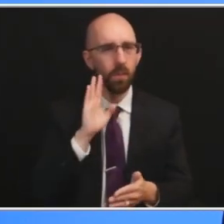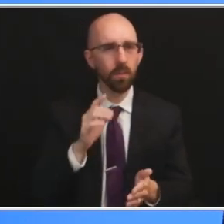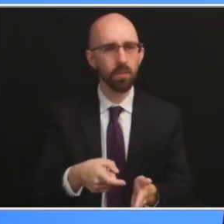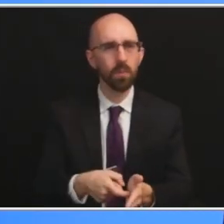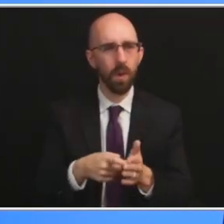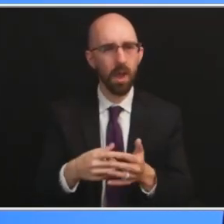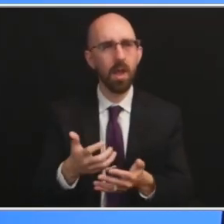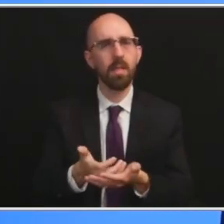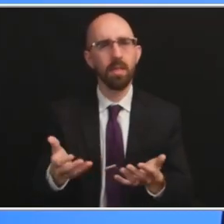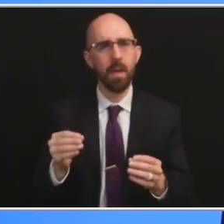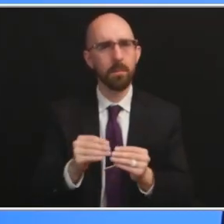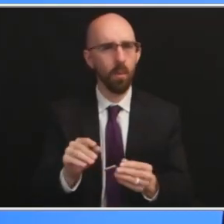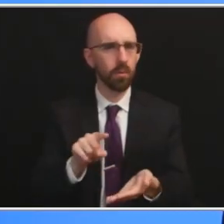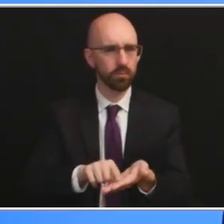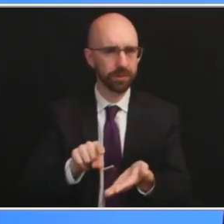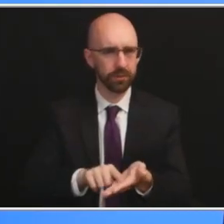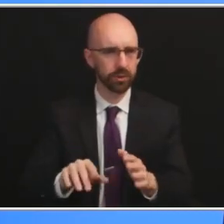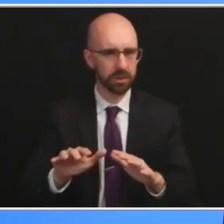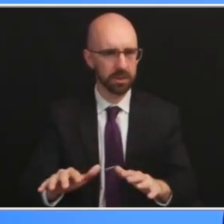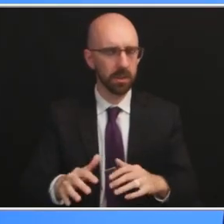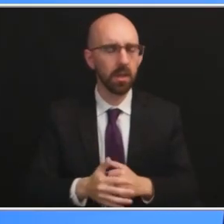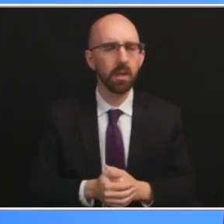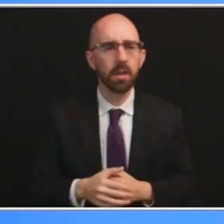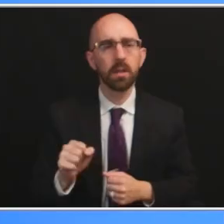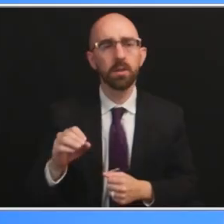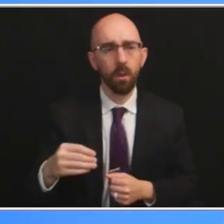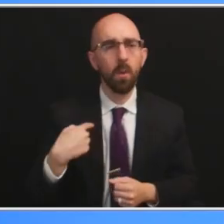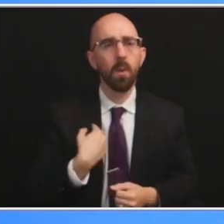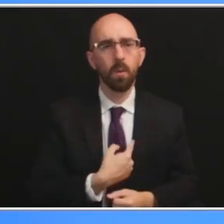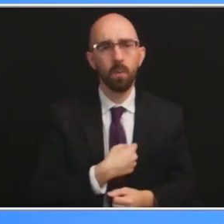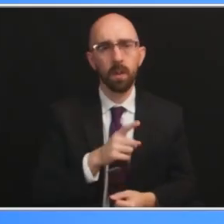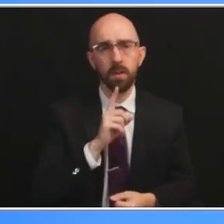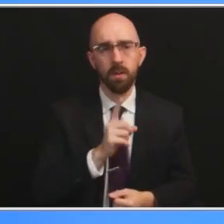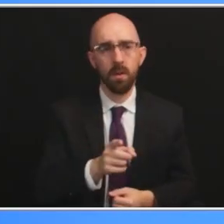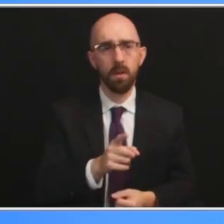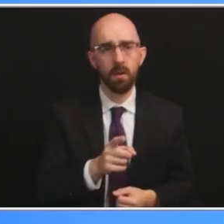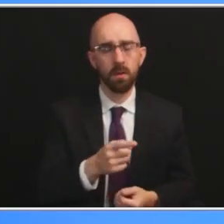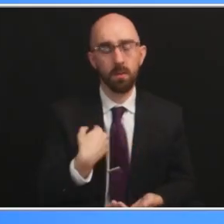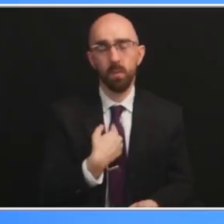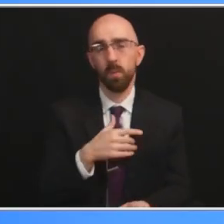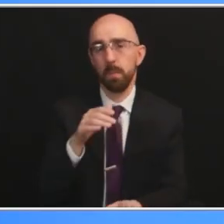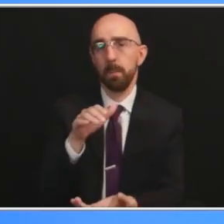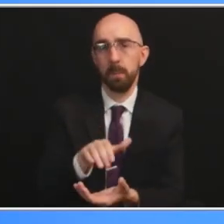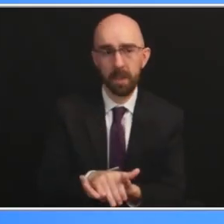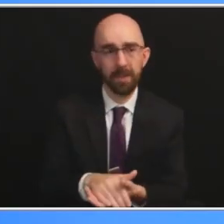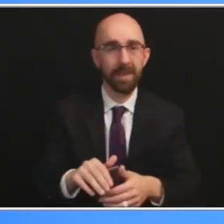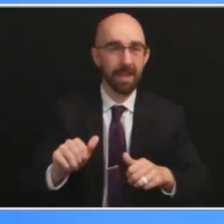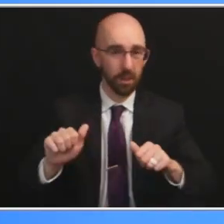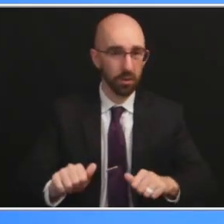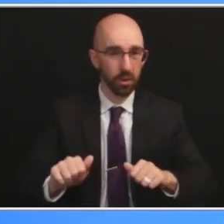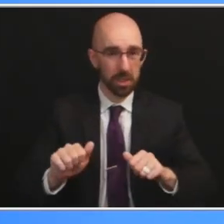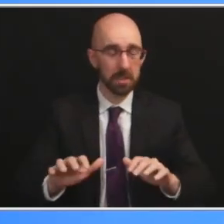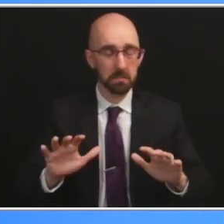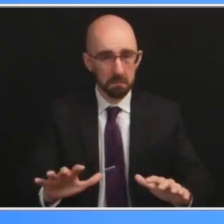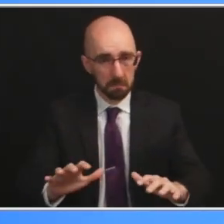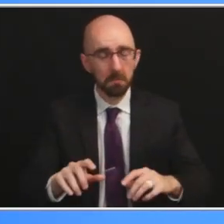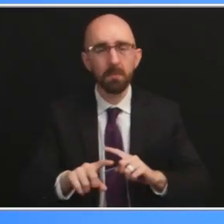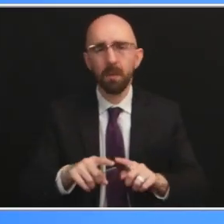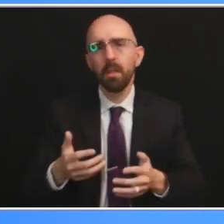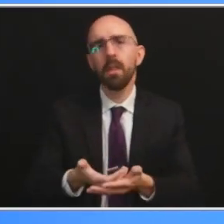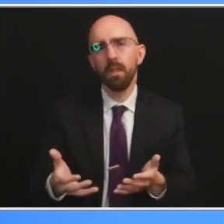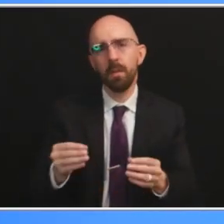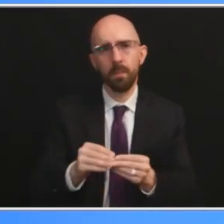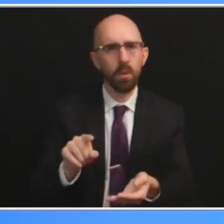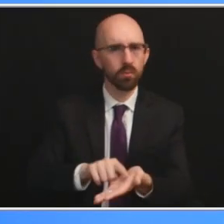more research. So we believe that it could, but there's a lot more research that needs to